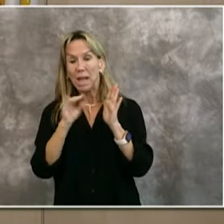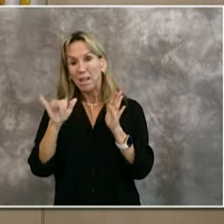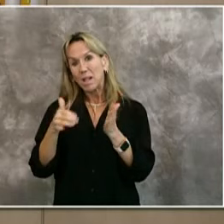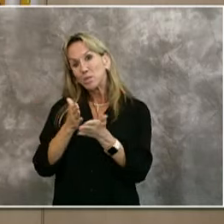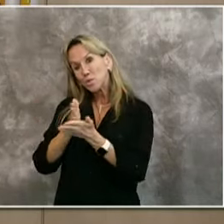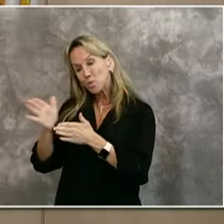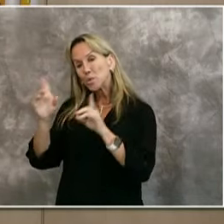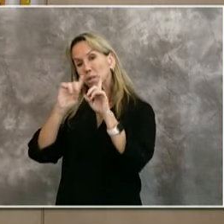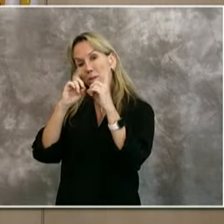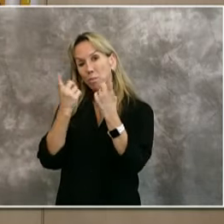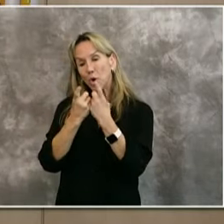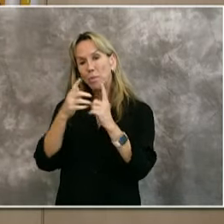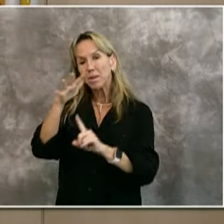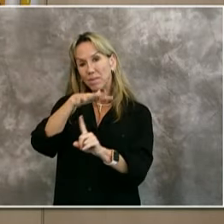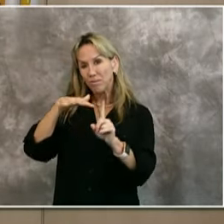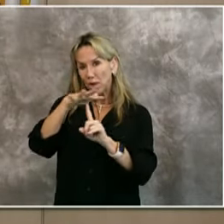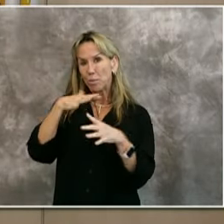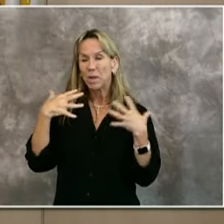of Environmental Health.